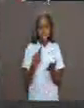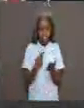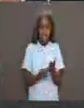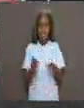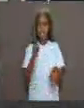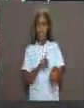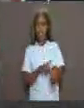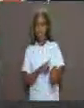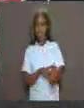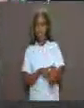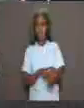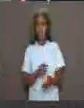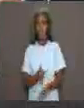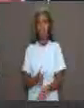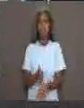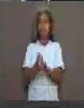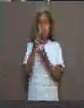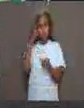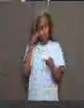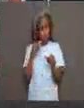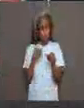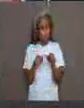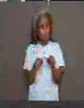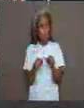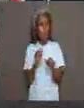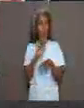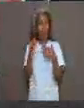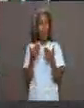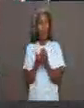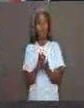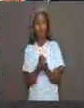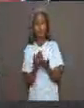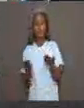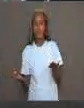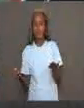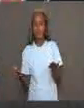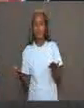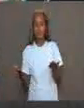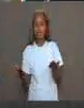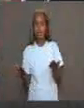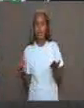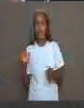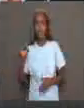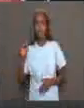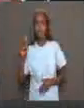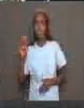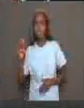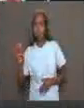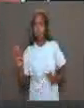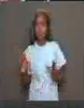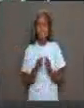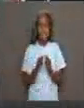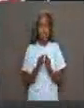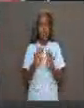case, it helps to remember that all events are subsets of a